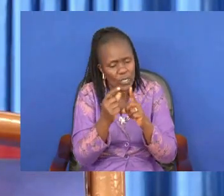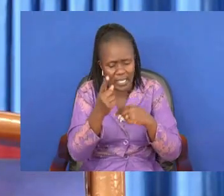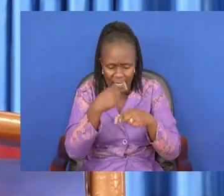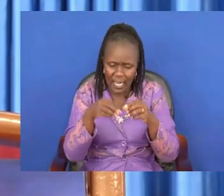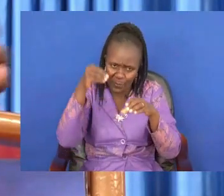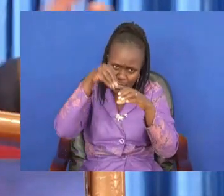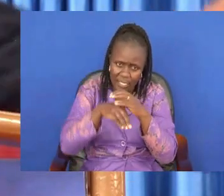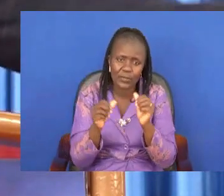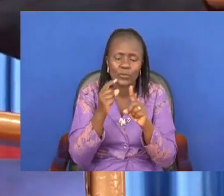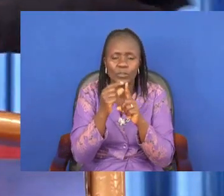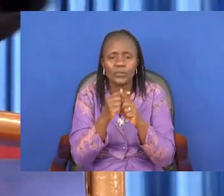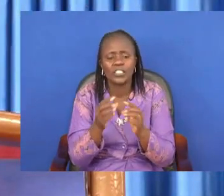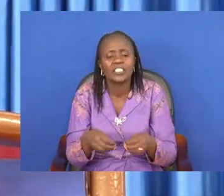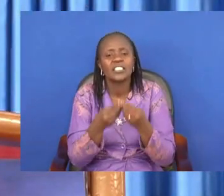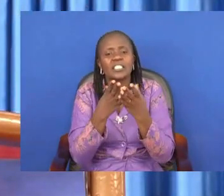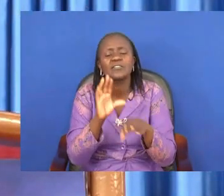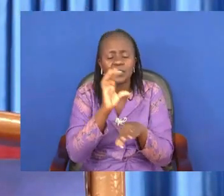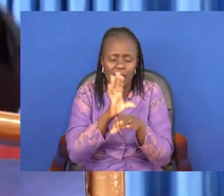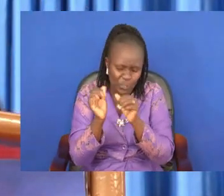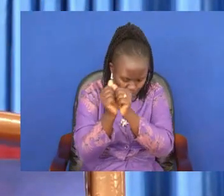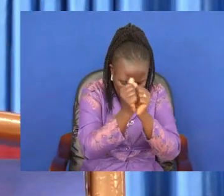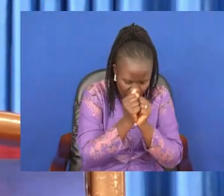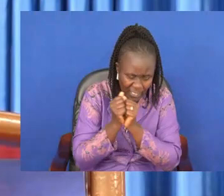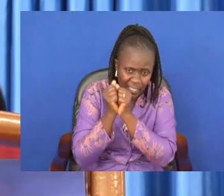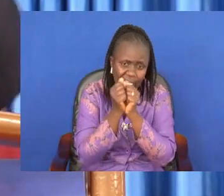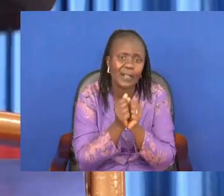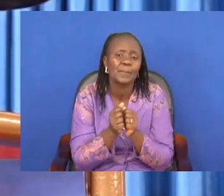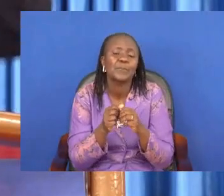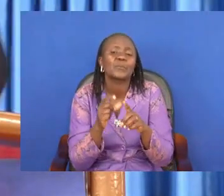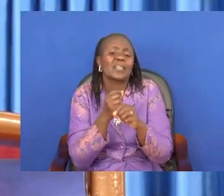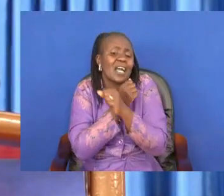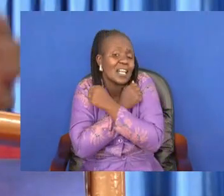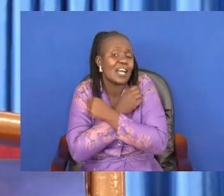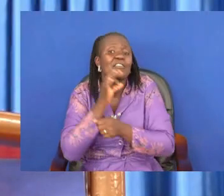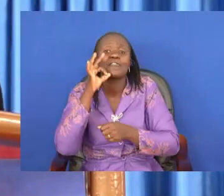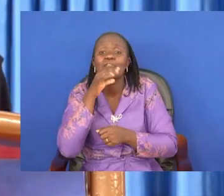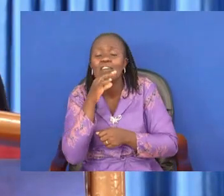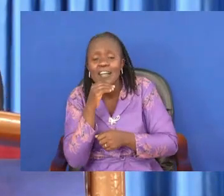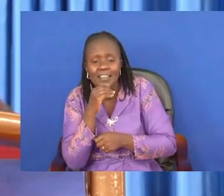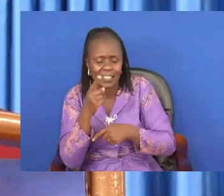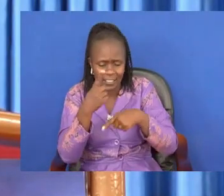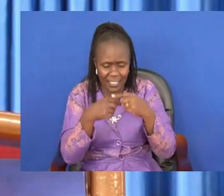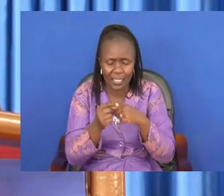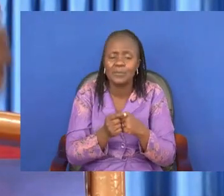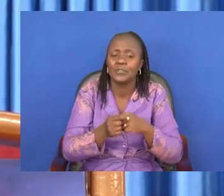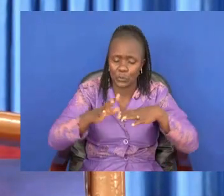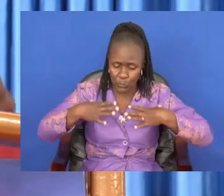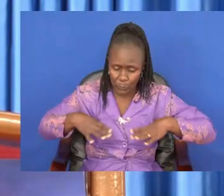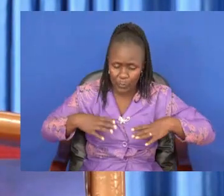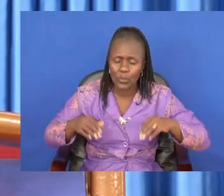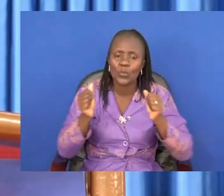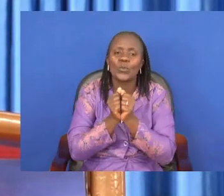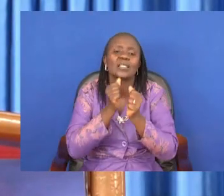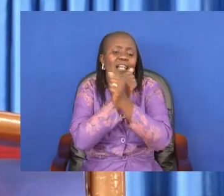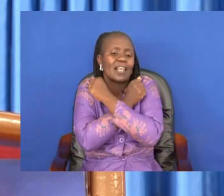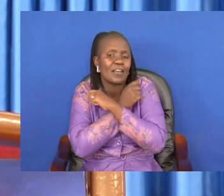comes in with words that are going to bring this church together. He comes in as a loving father. So he comes to these people with a